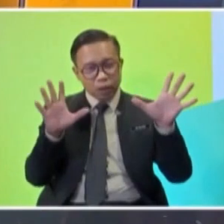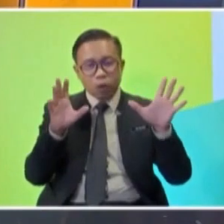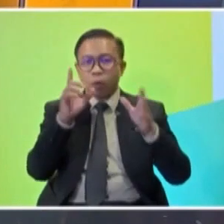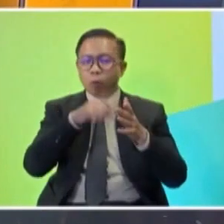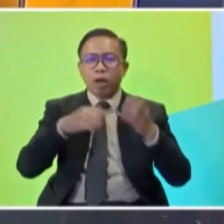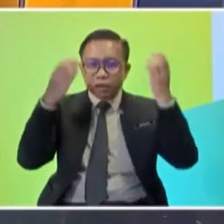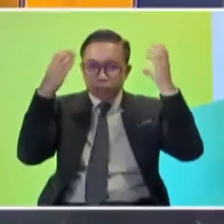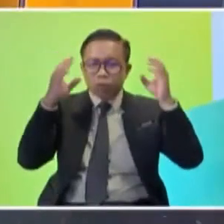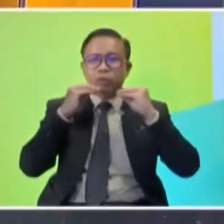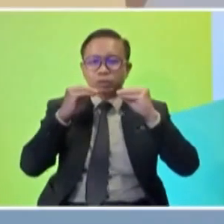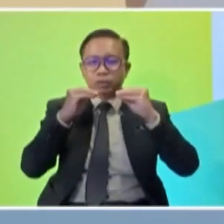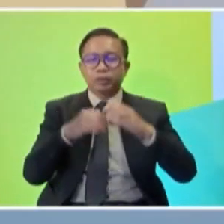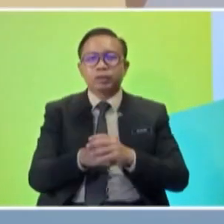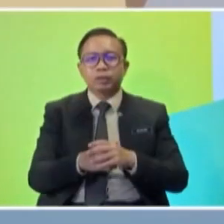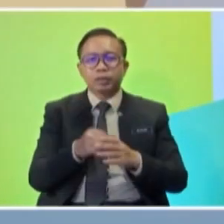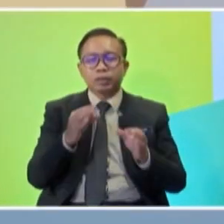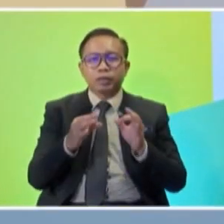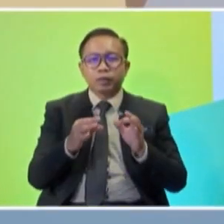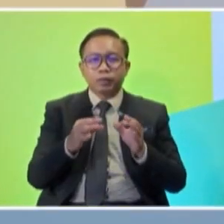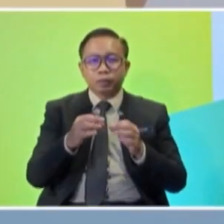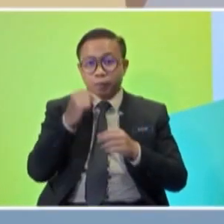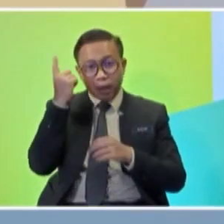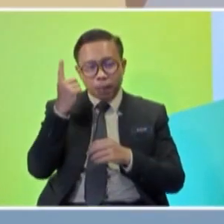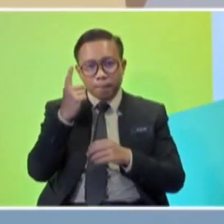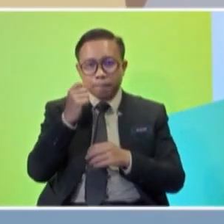just shared in this segment? If you're clear, give me a thumbs up.